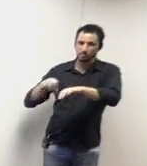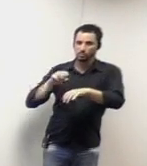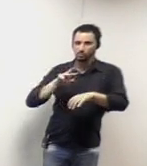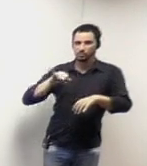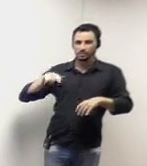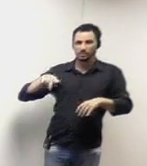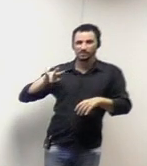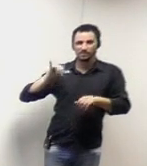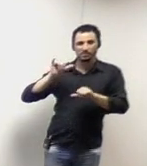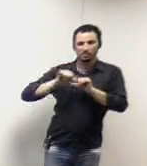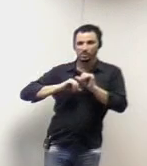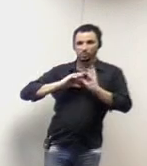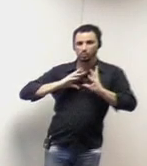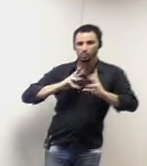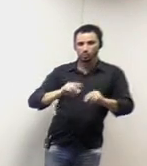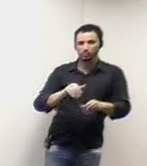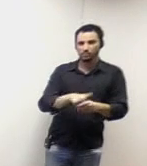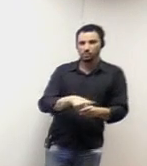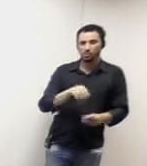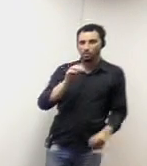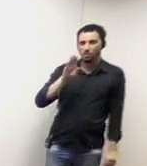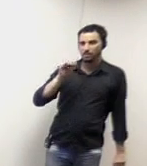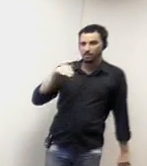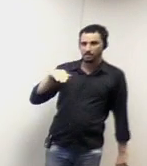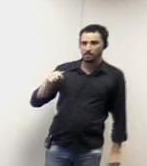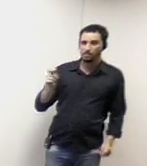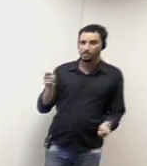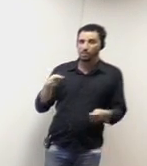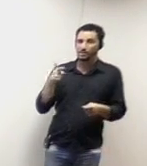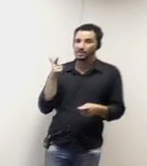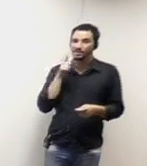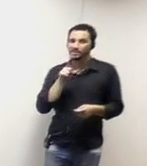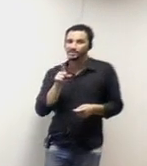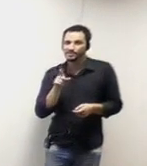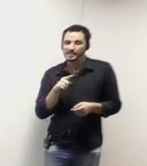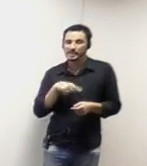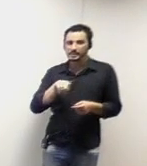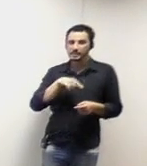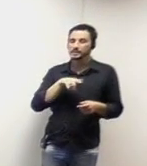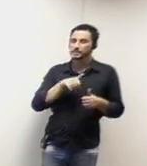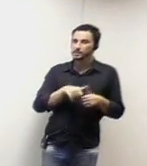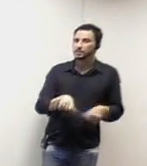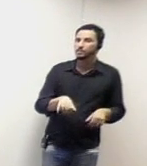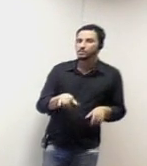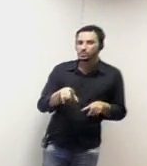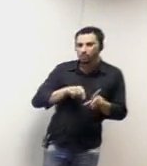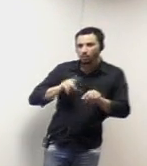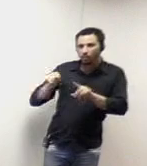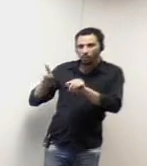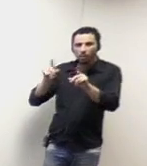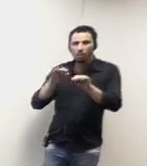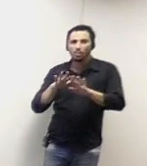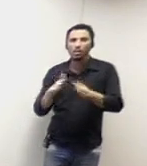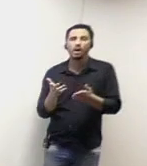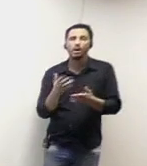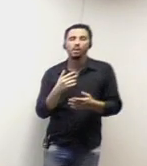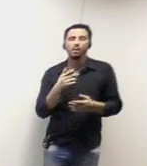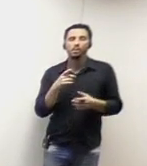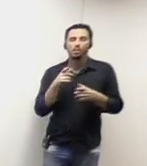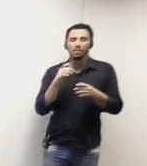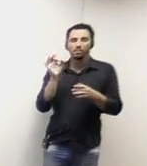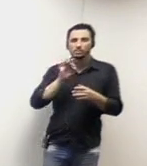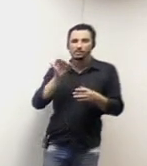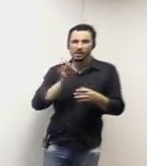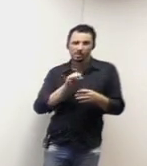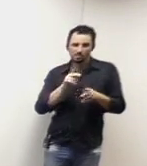where Obama might win, for example. So they were picking what portion of the US electorate was Latino, and then how many of those were